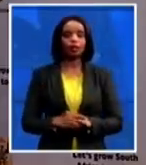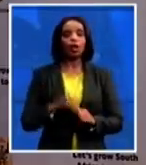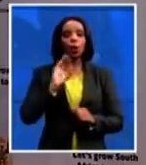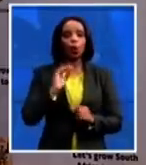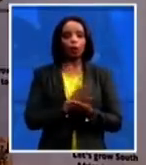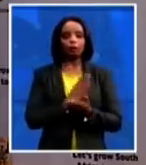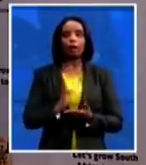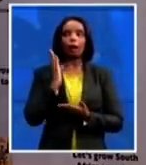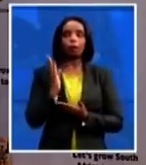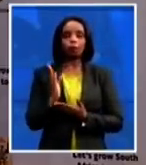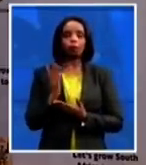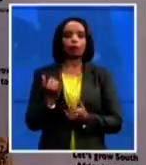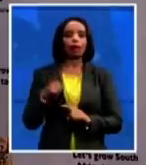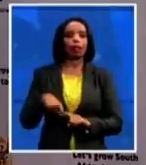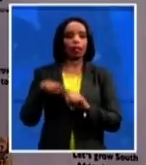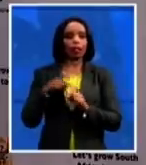2021.